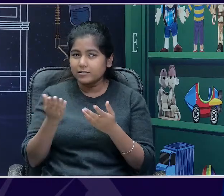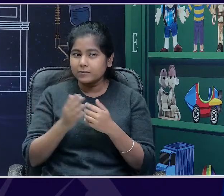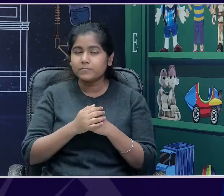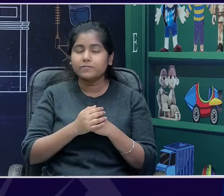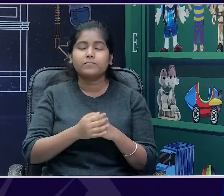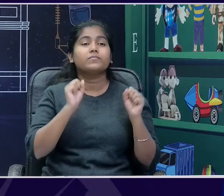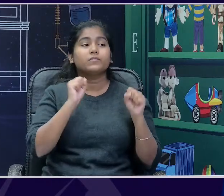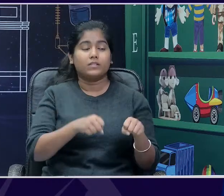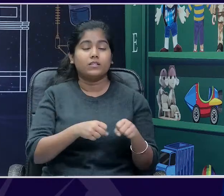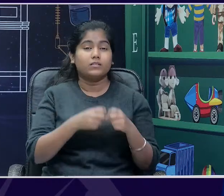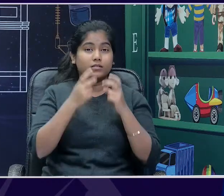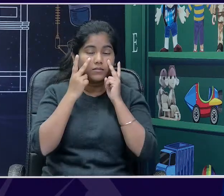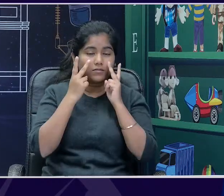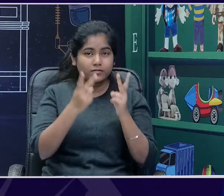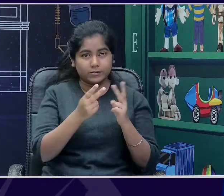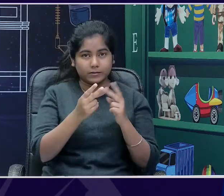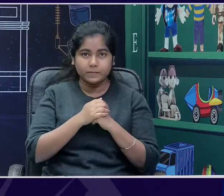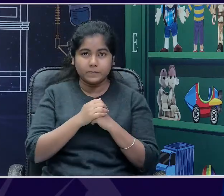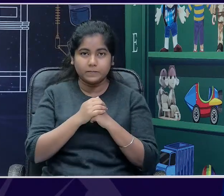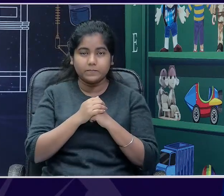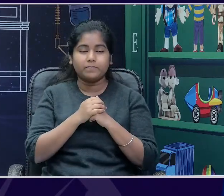Here we can see.